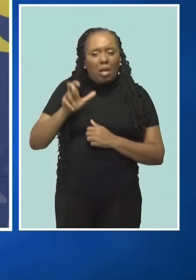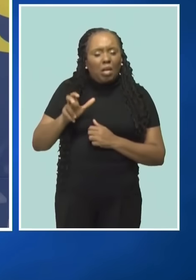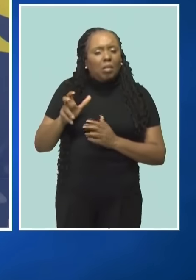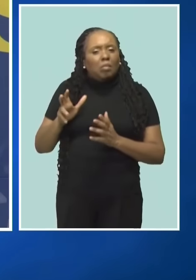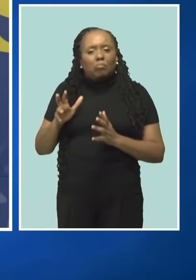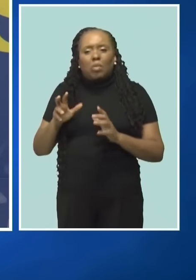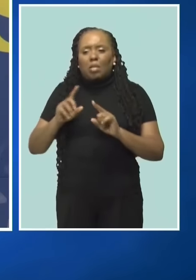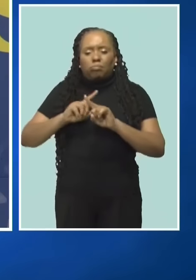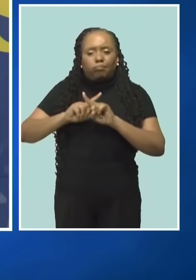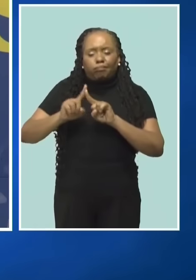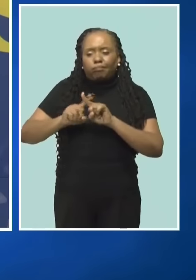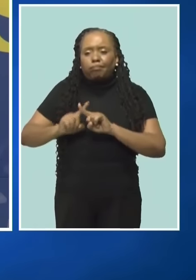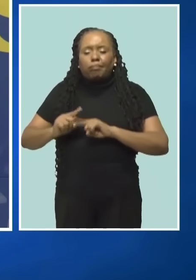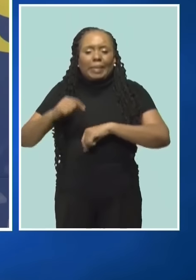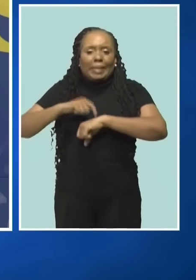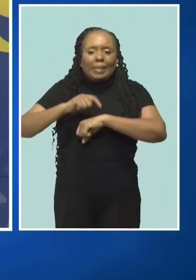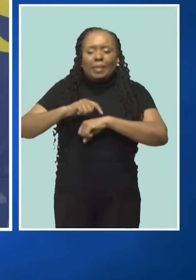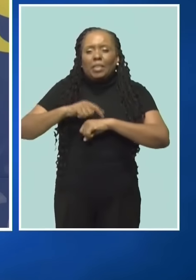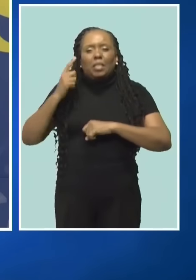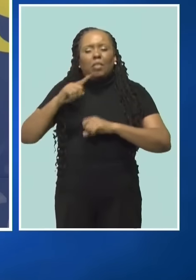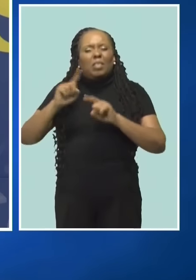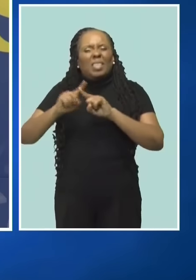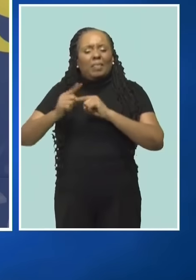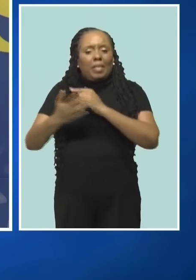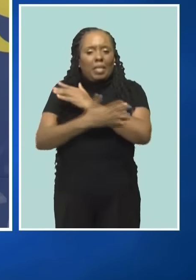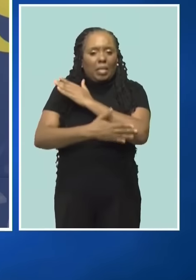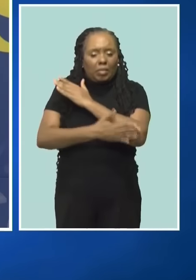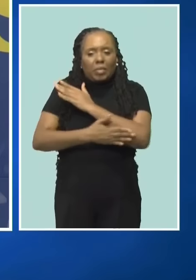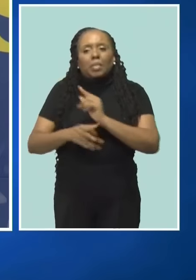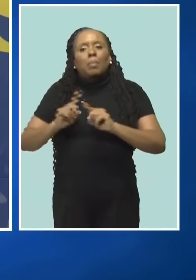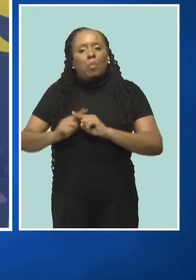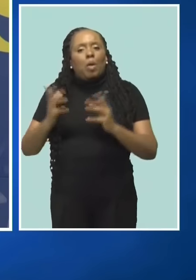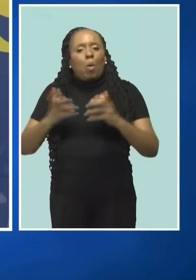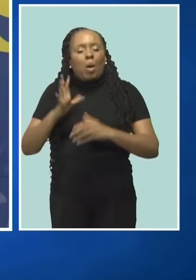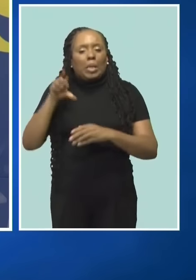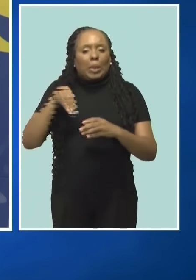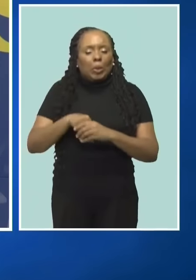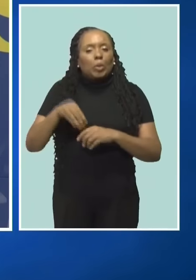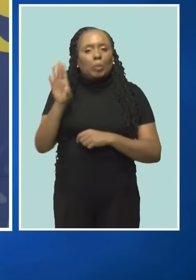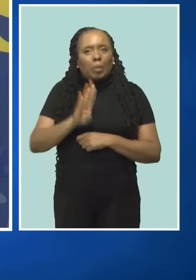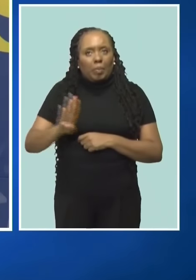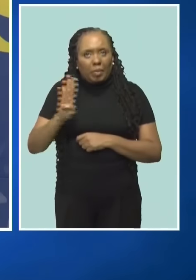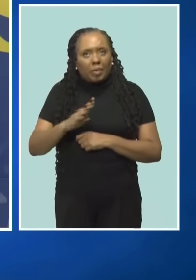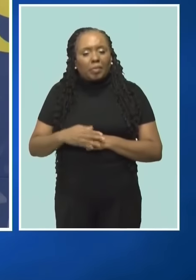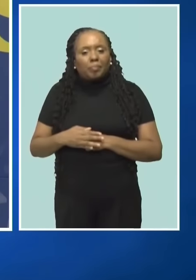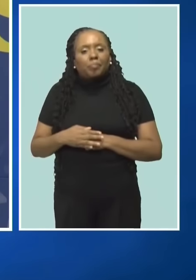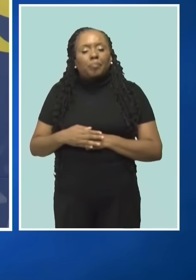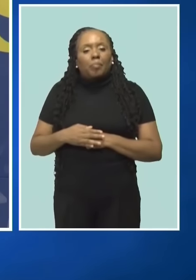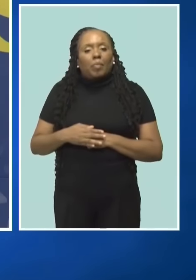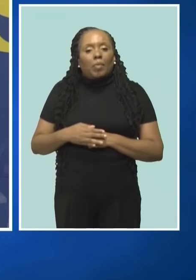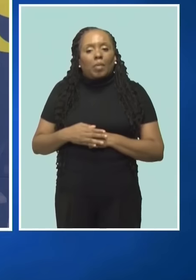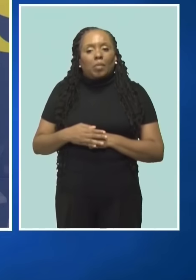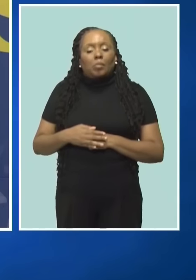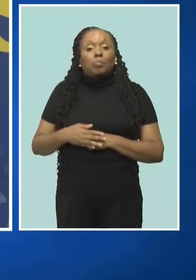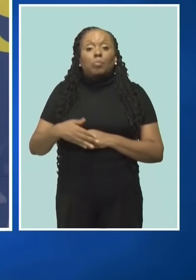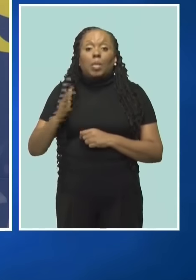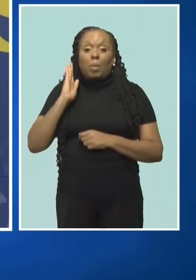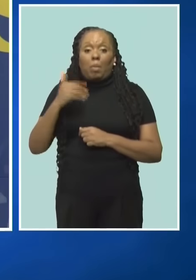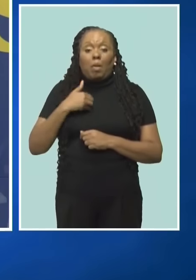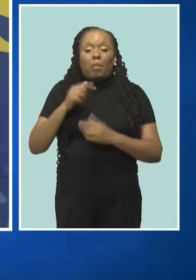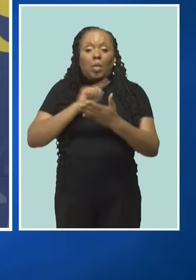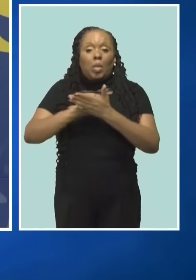destinations. We are proud to be the only U.S. airline that will operate from 4 U.S. hubs to Barbados and operate up to 30 weekly flights,